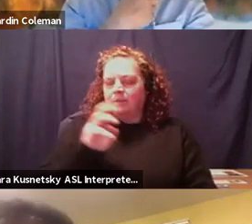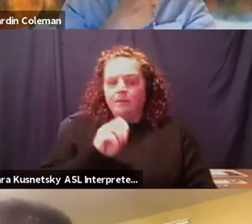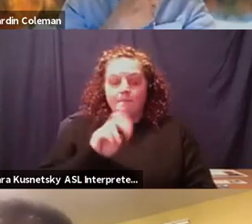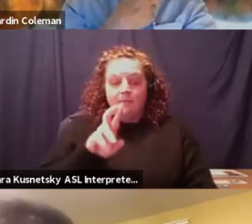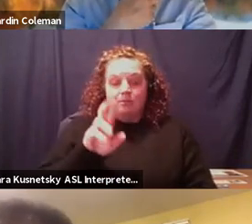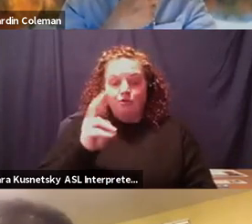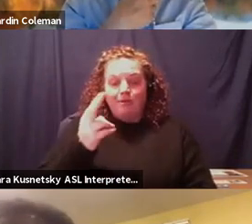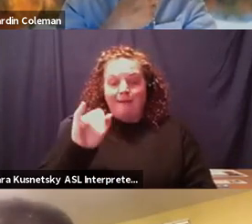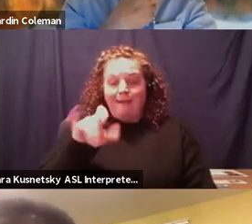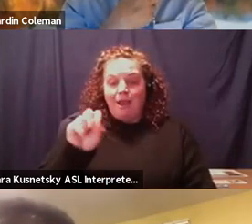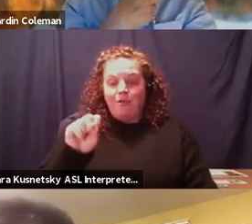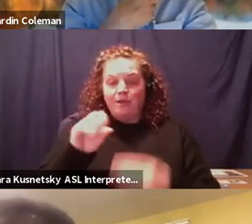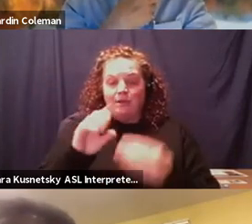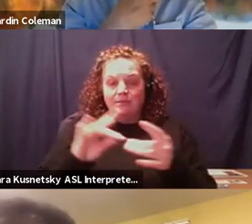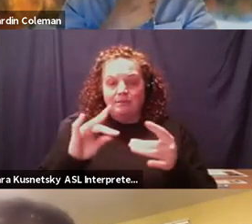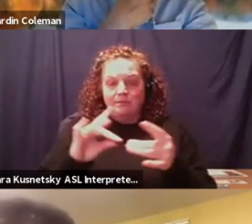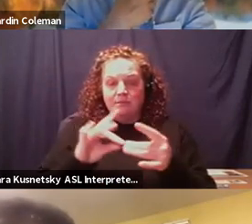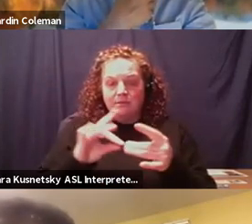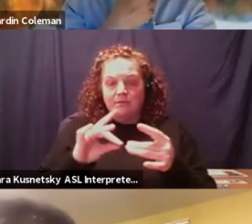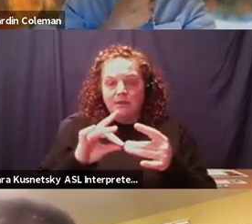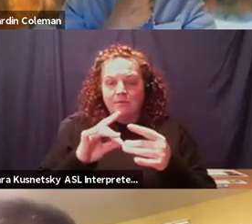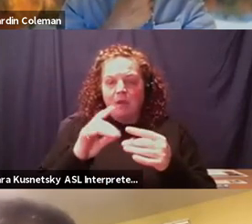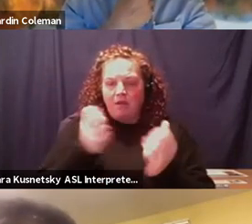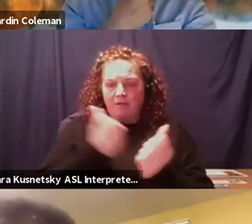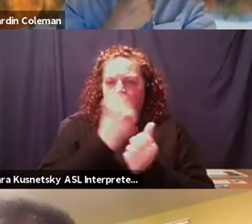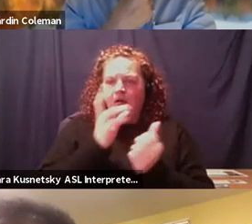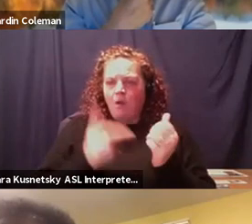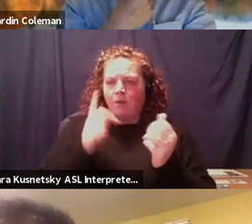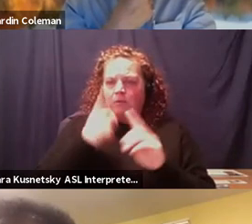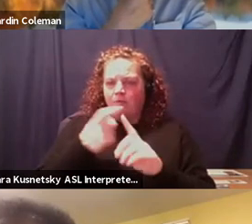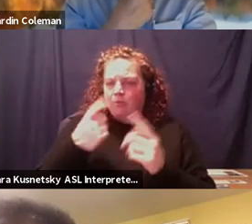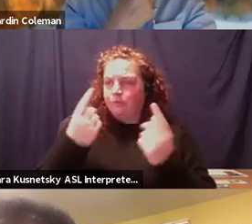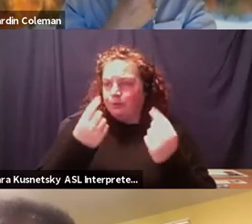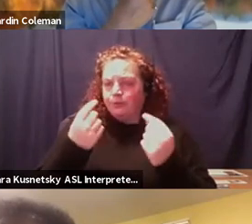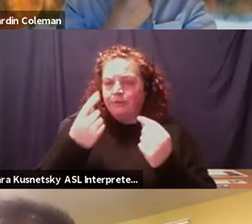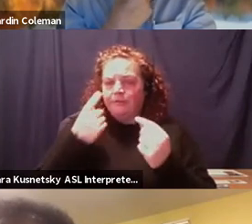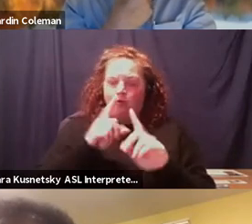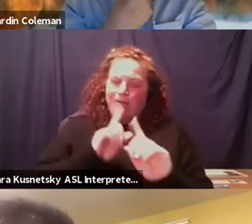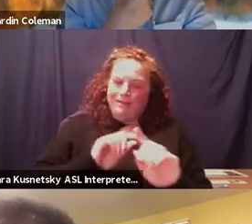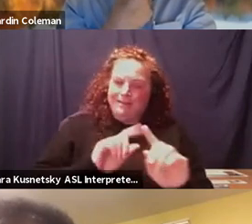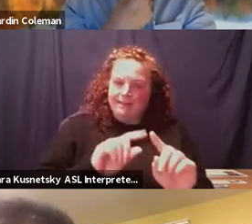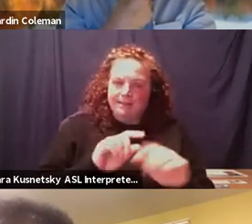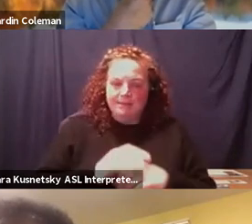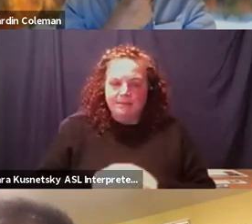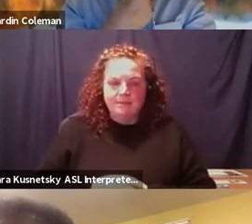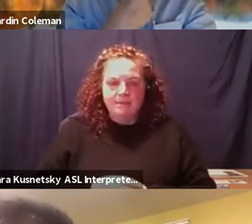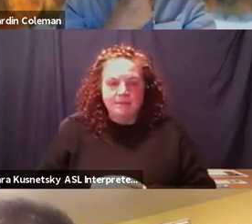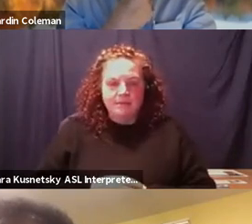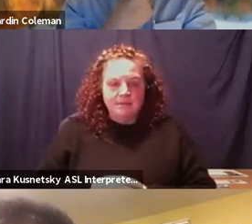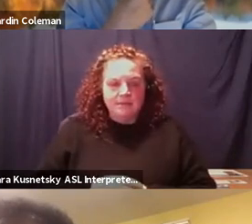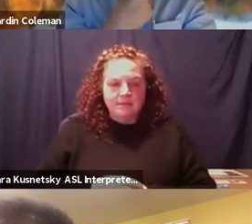meetings ago, pretty extensive follow-up on what we're doing for students in attendance and